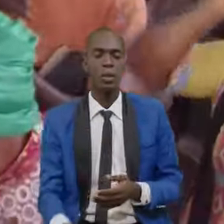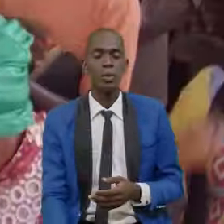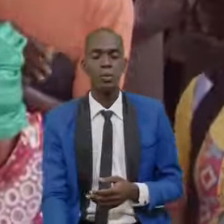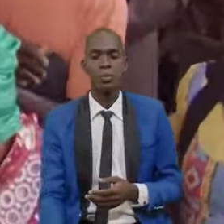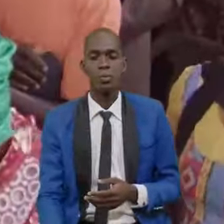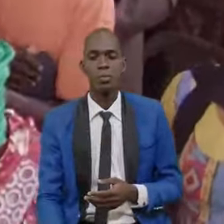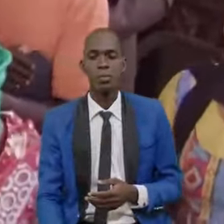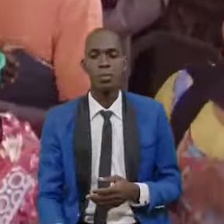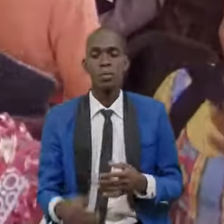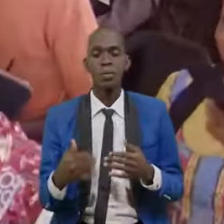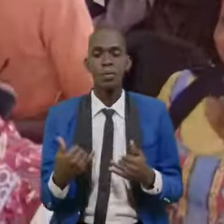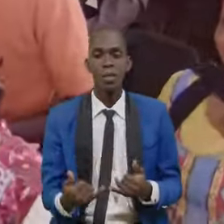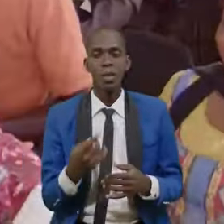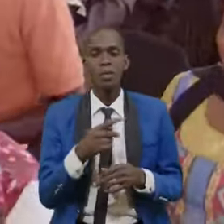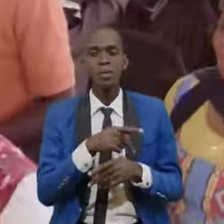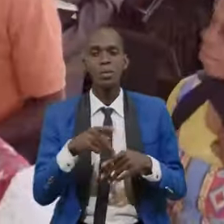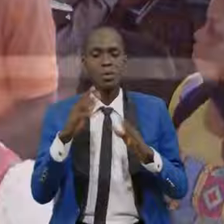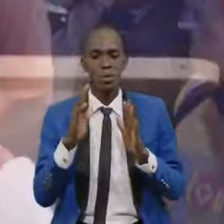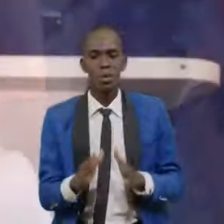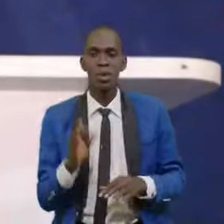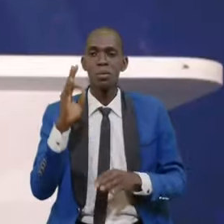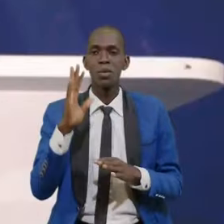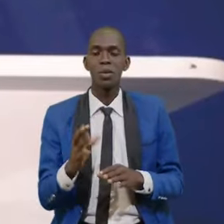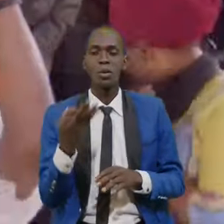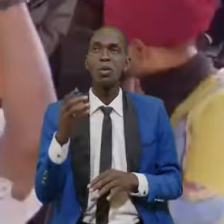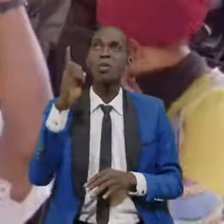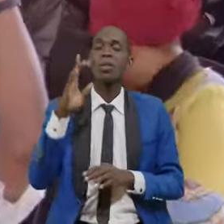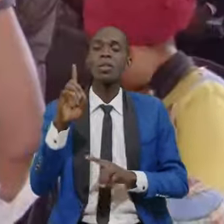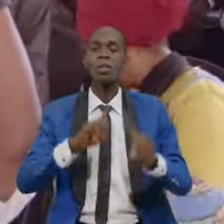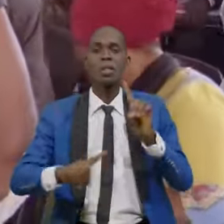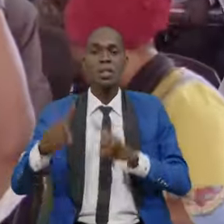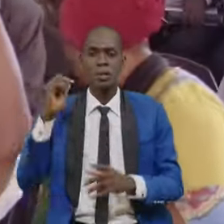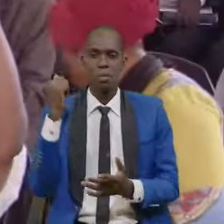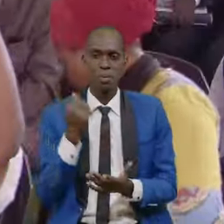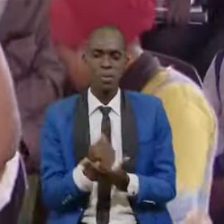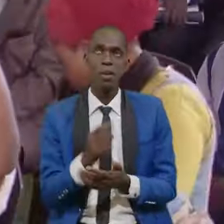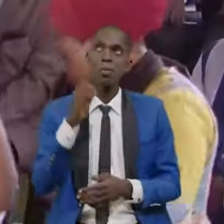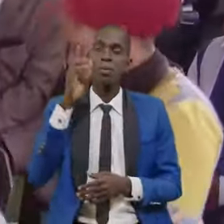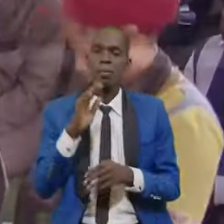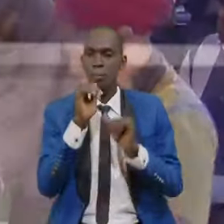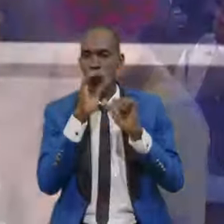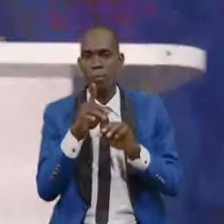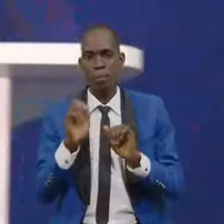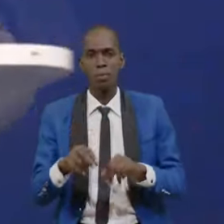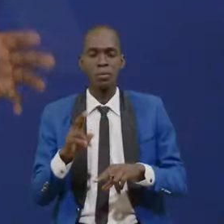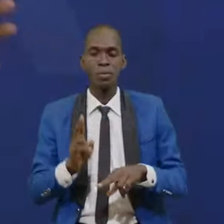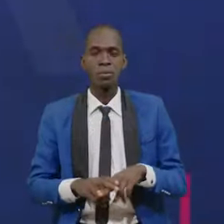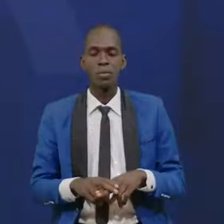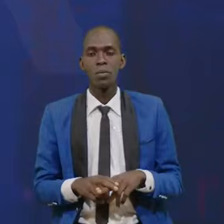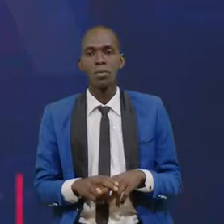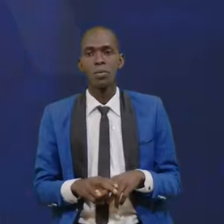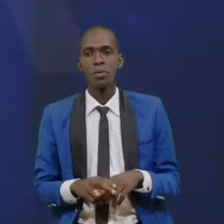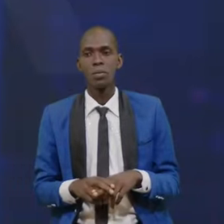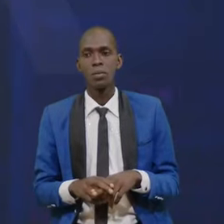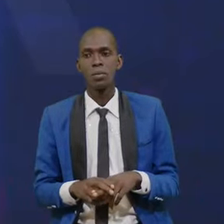the professionals and the ministers of God say, yes. God bless you. You can see that we're coming to